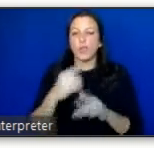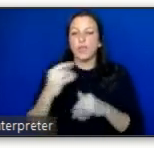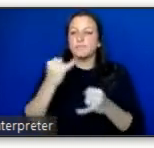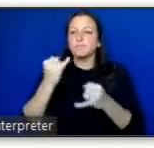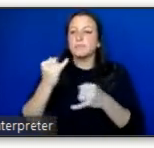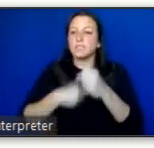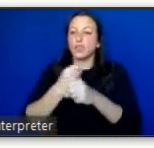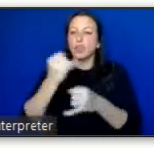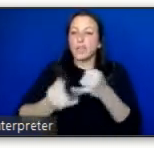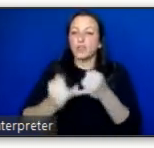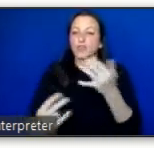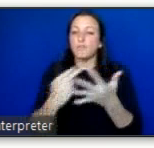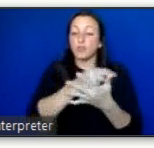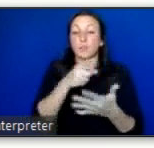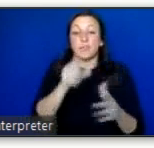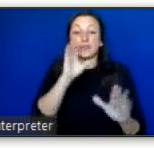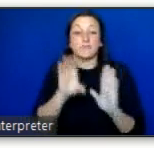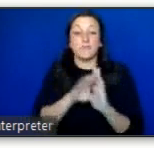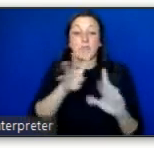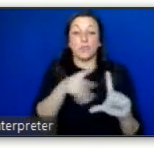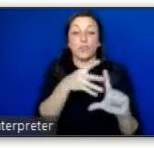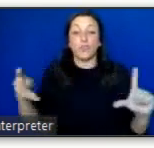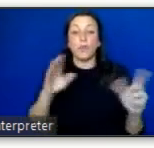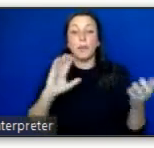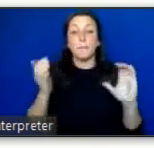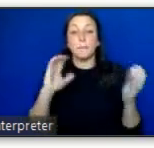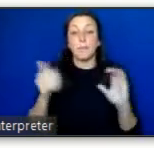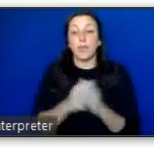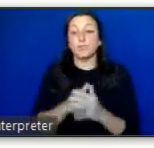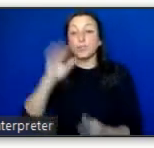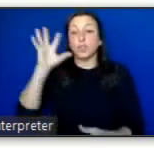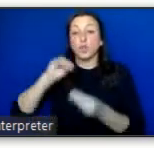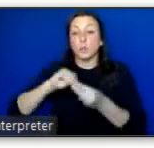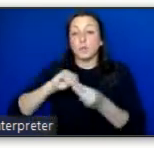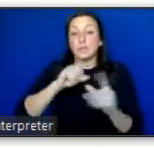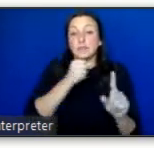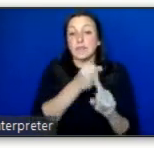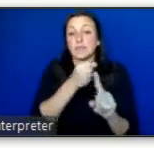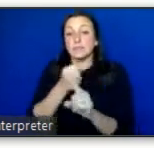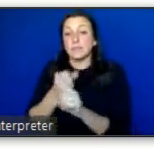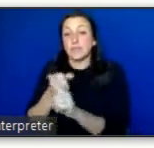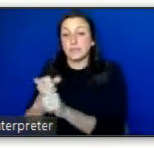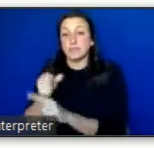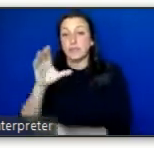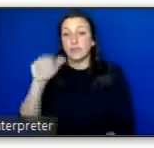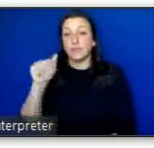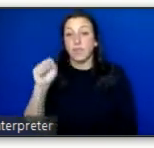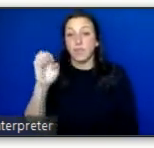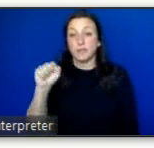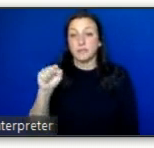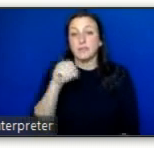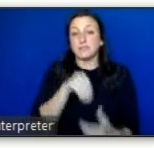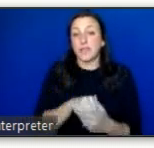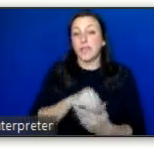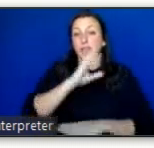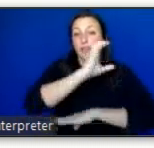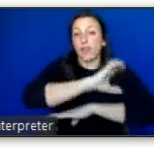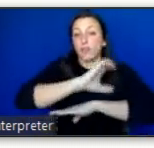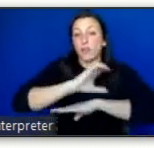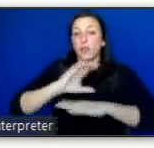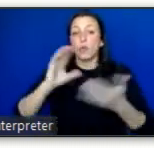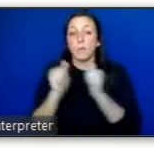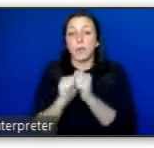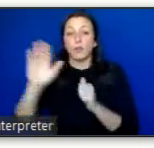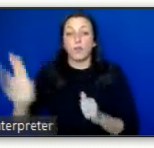with this figure compares the overall cumulative incidence of cases in Colorado compared to the